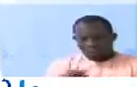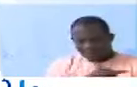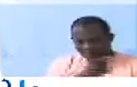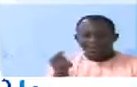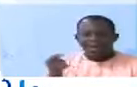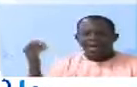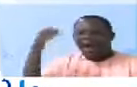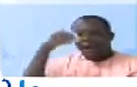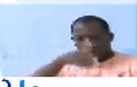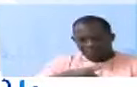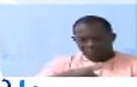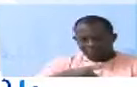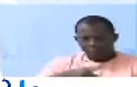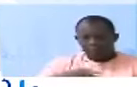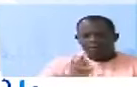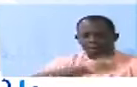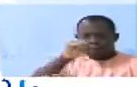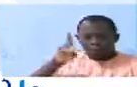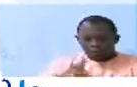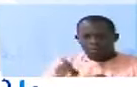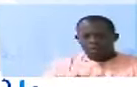at that place and the way